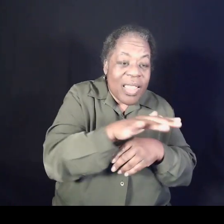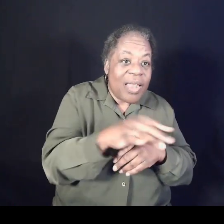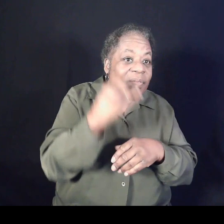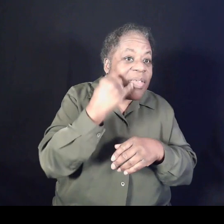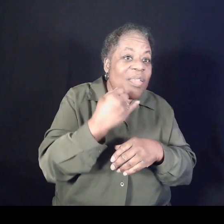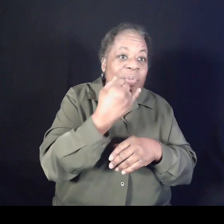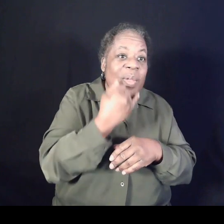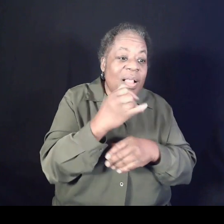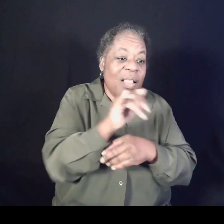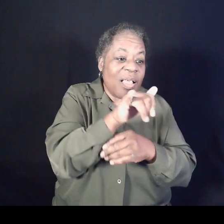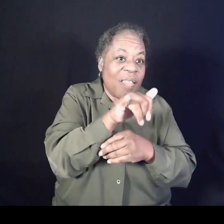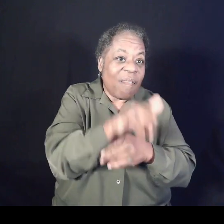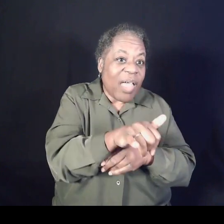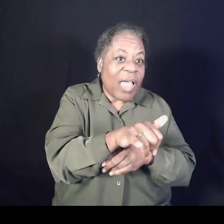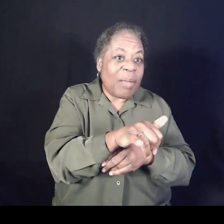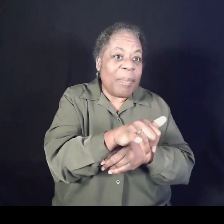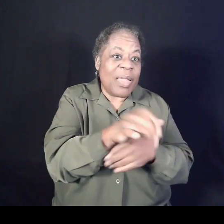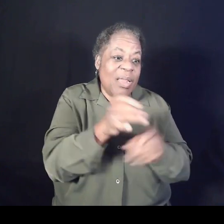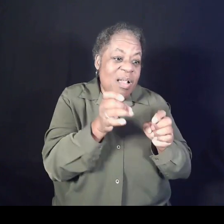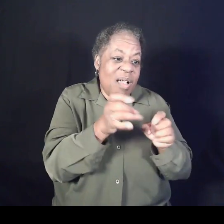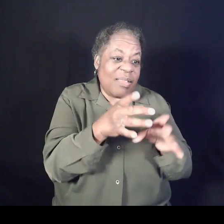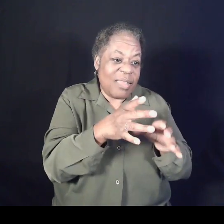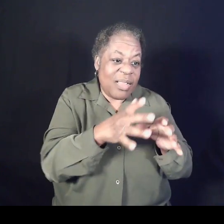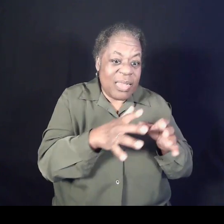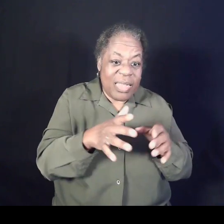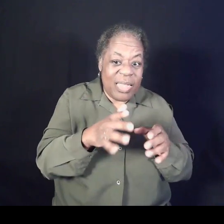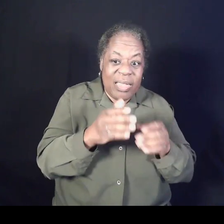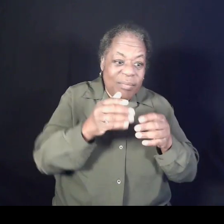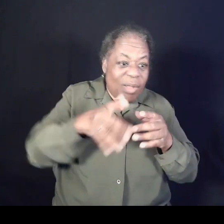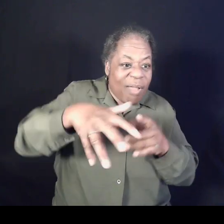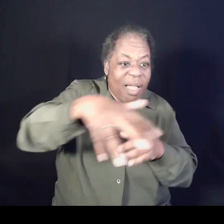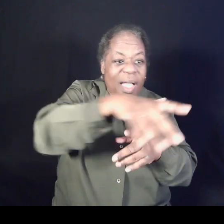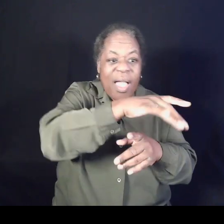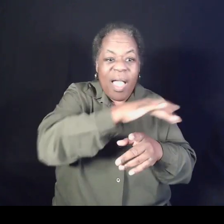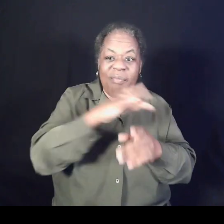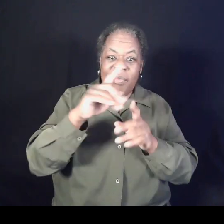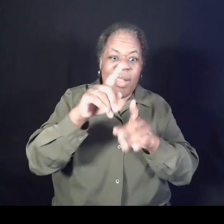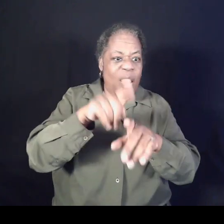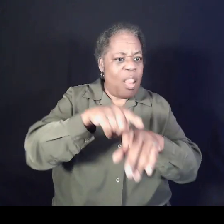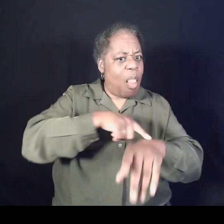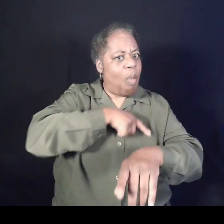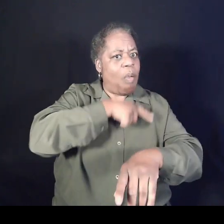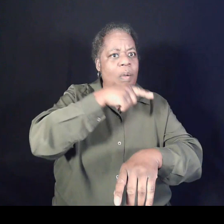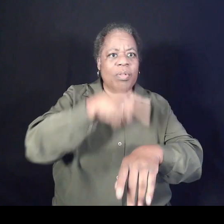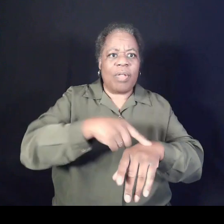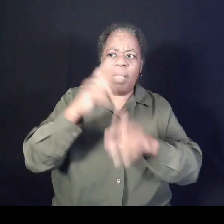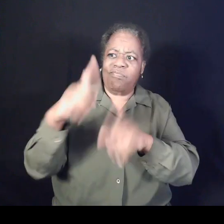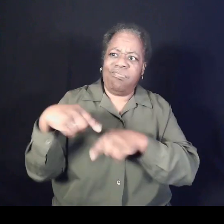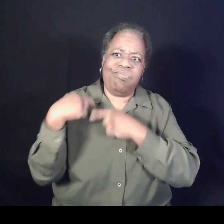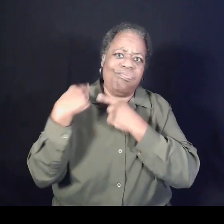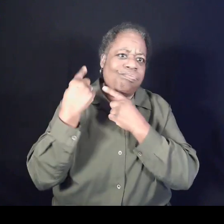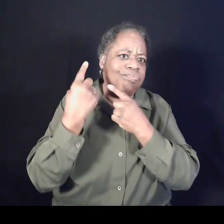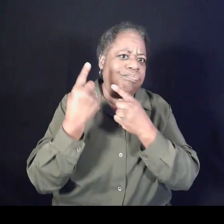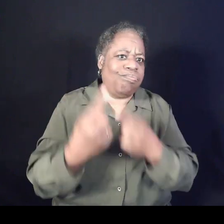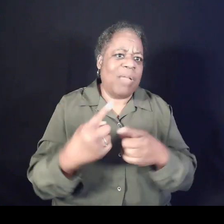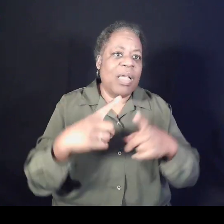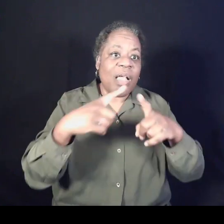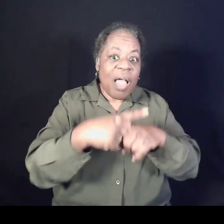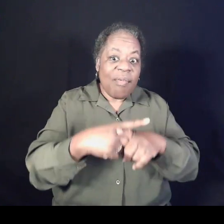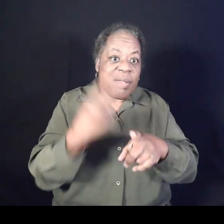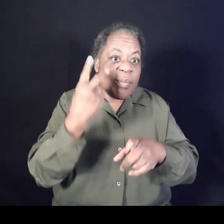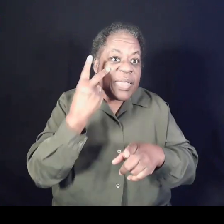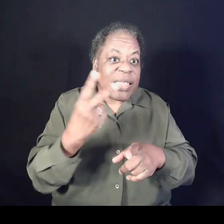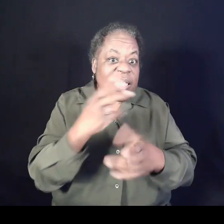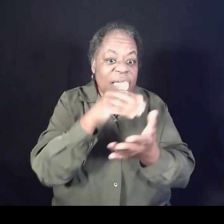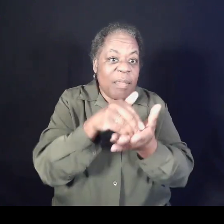a hotbed of hostility for a long, long time. The conflict we're witnessing in the Middle East today